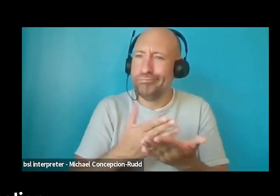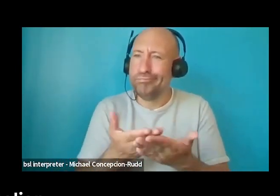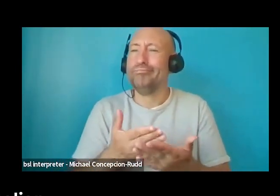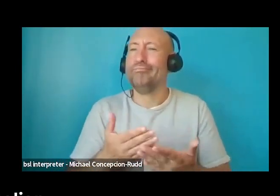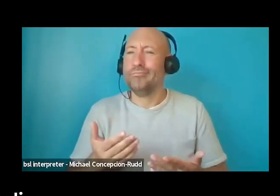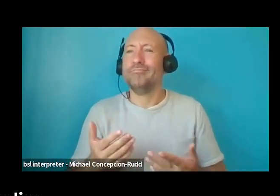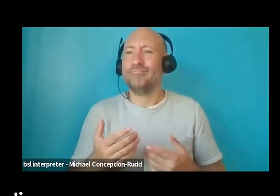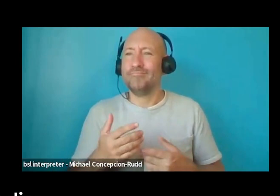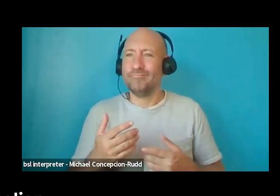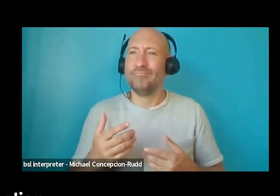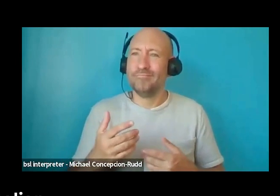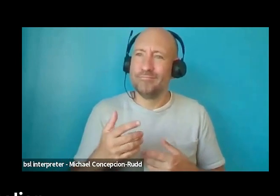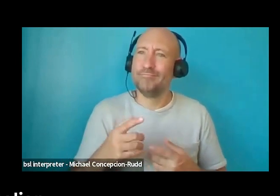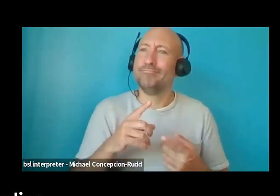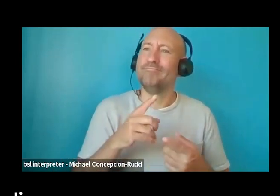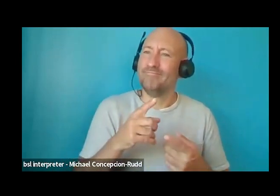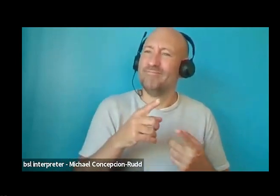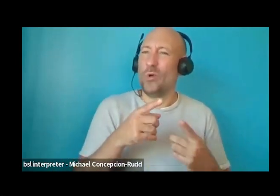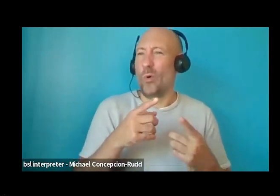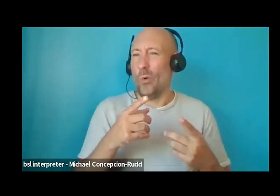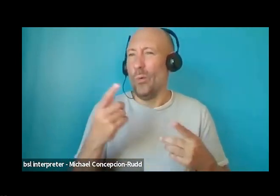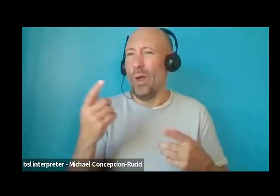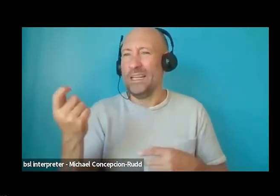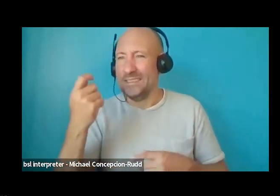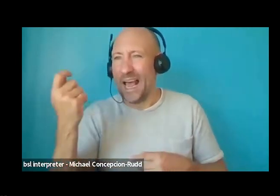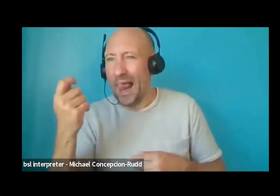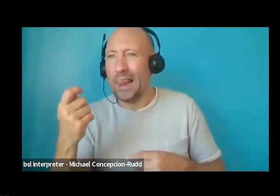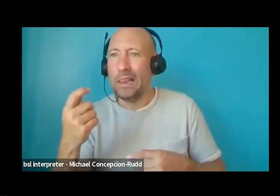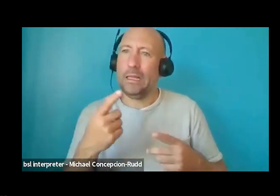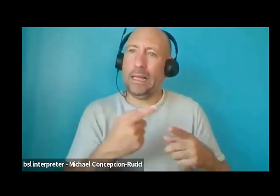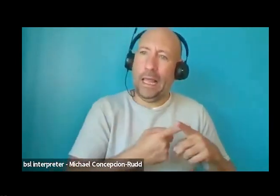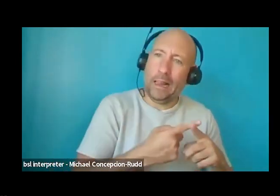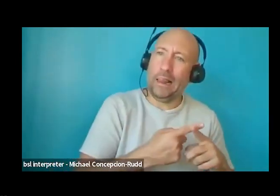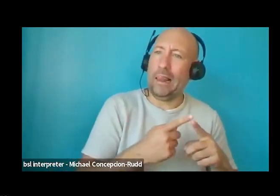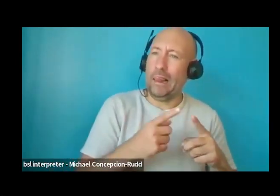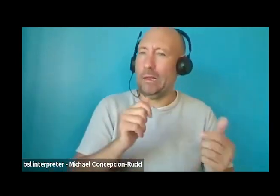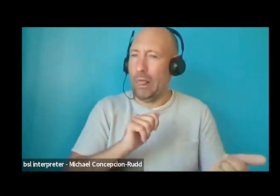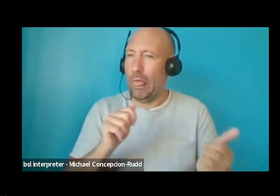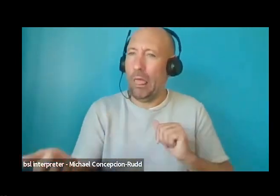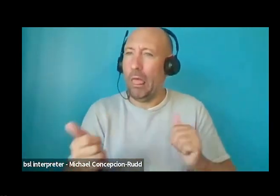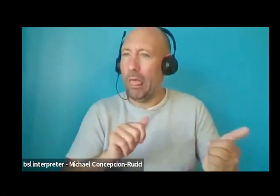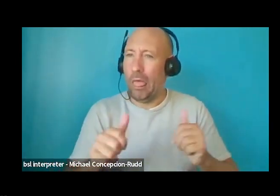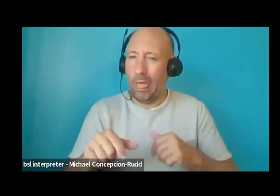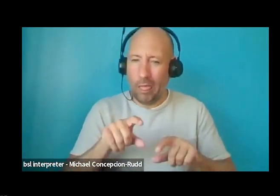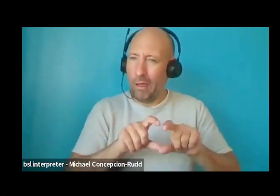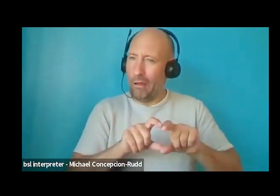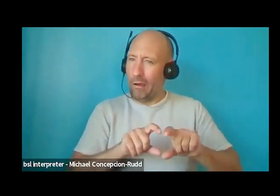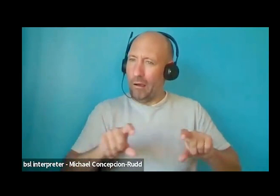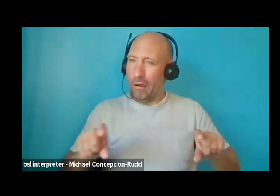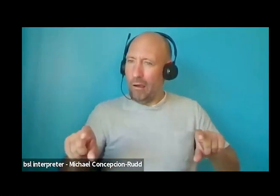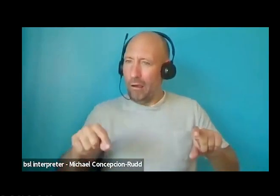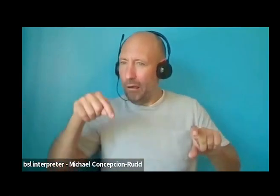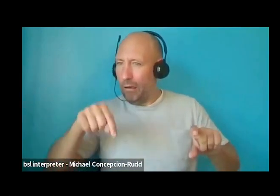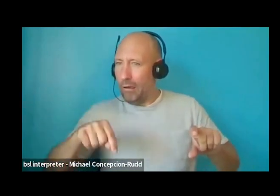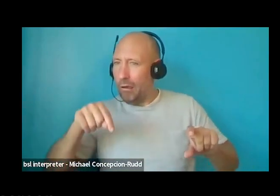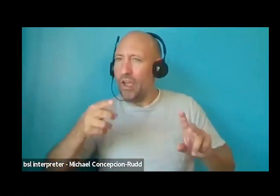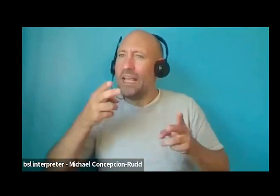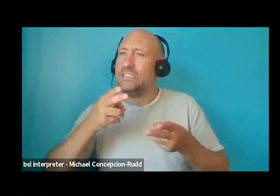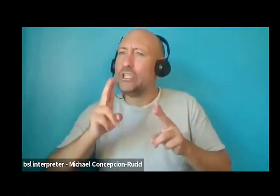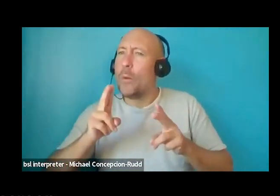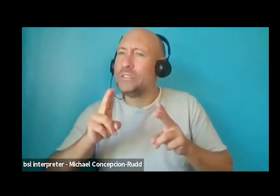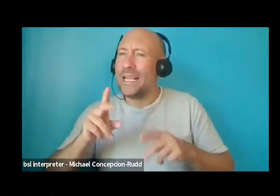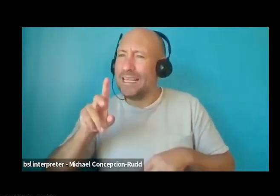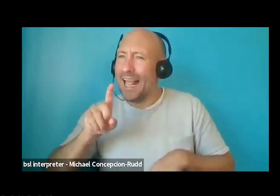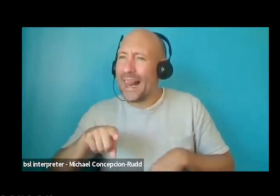of our speakers will speak in Italian. So to hear the English translation, please select the interpretation icon, which is at the bottom